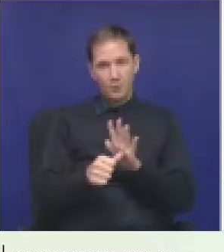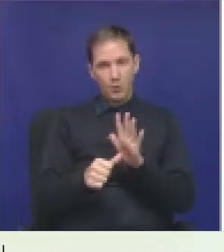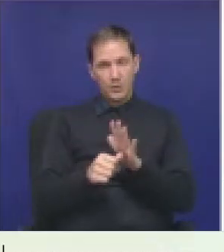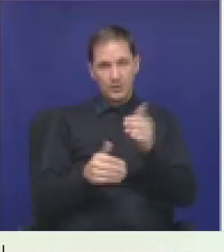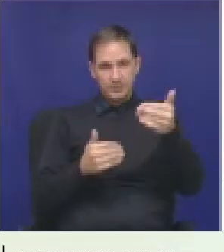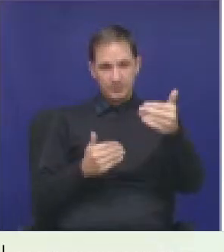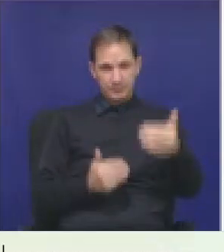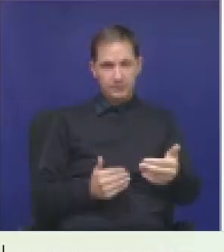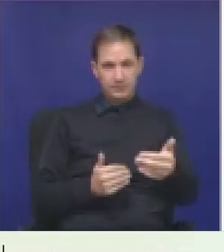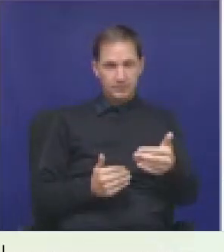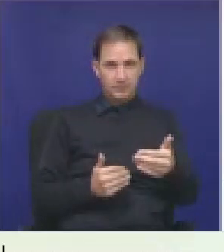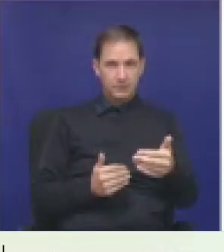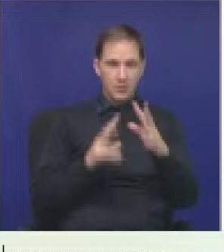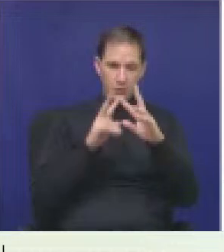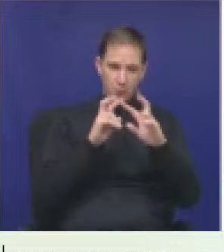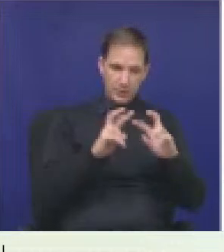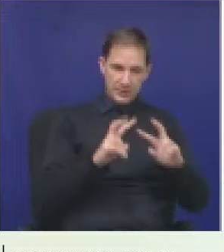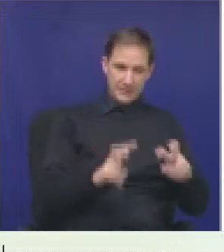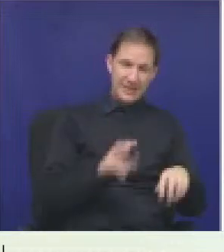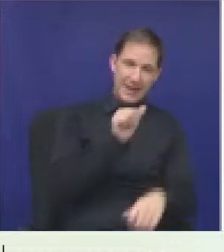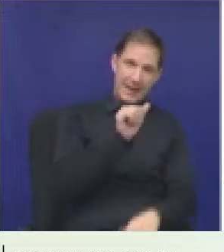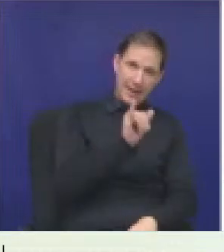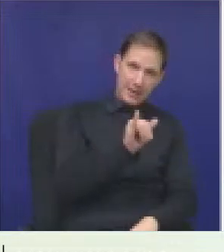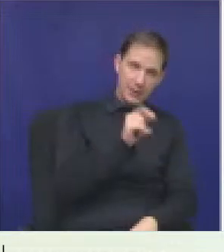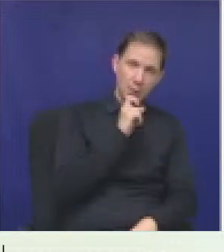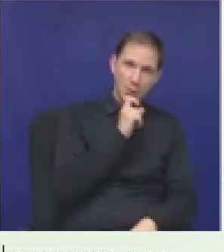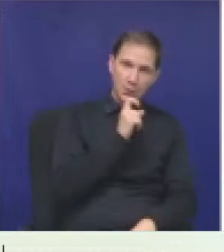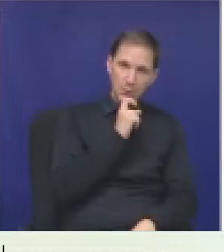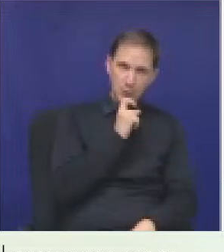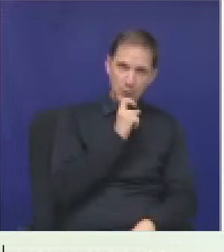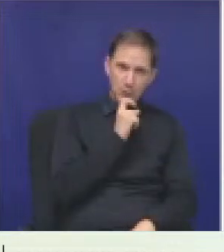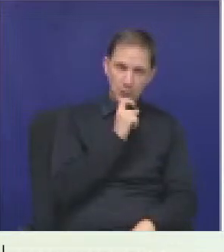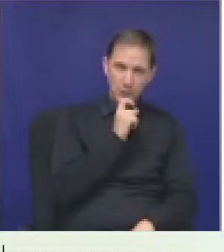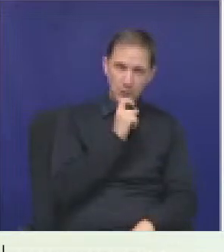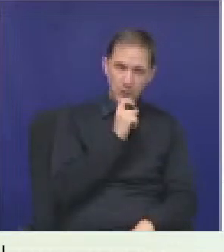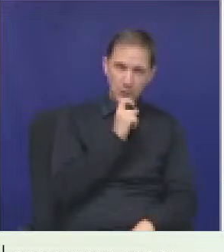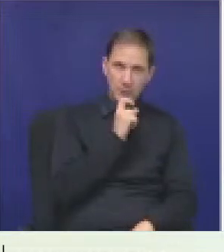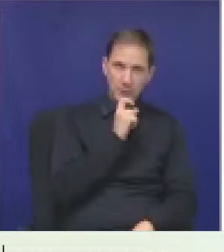include researching the use of artificial intelligence or AI,